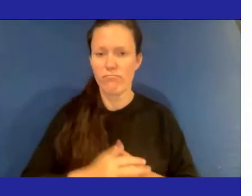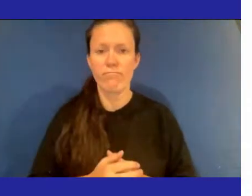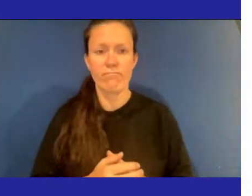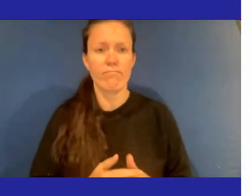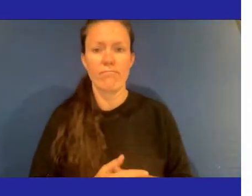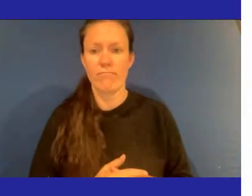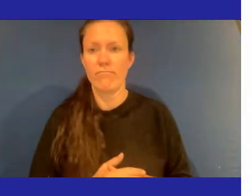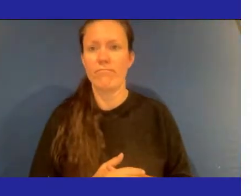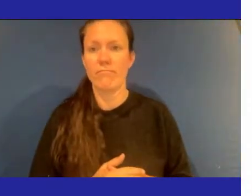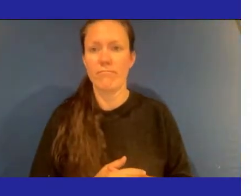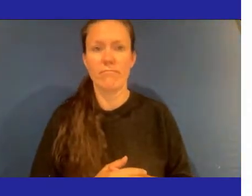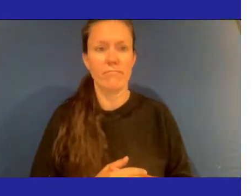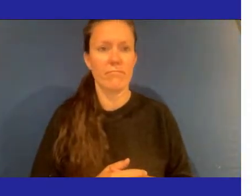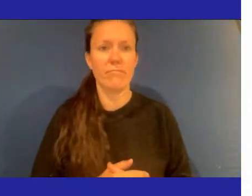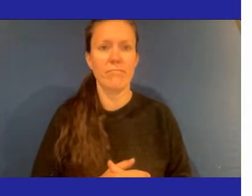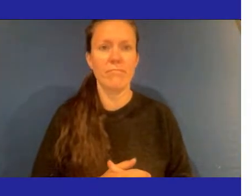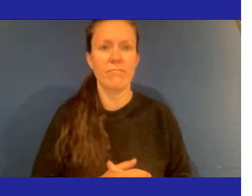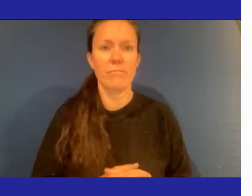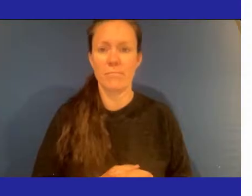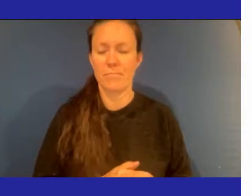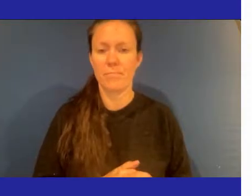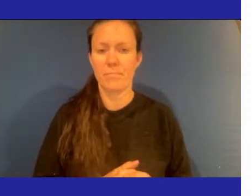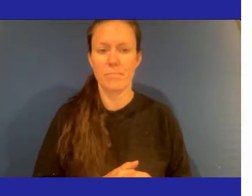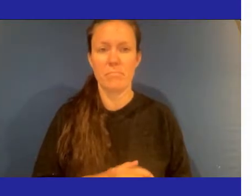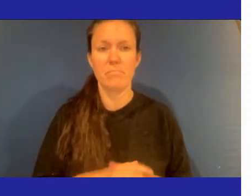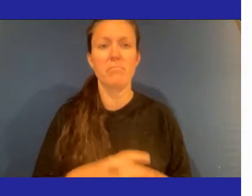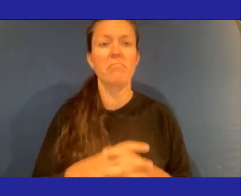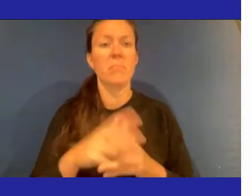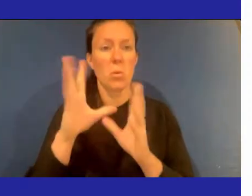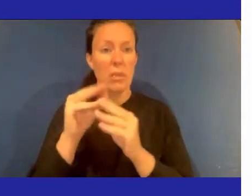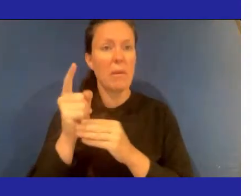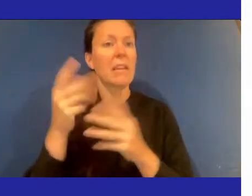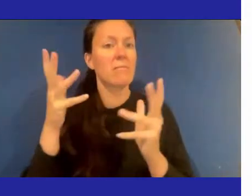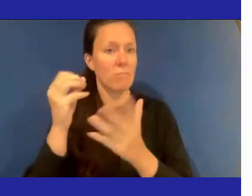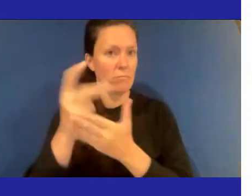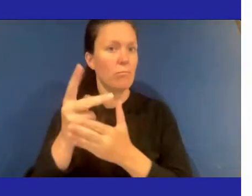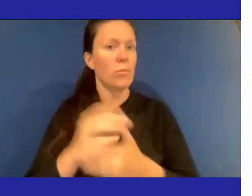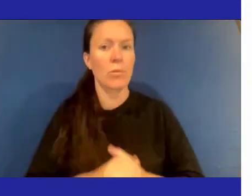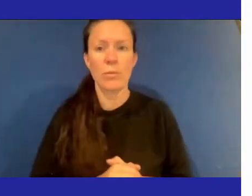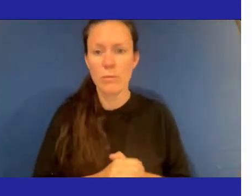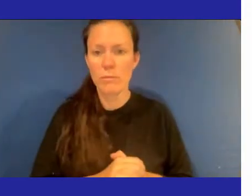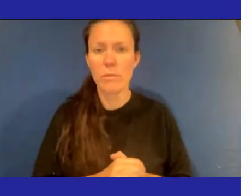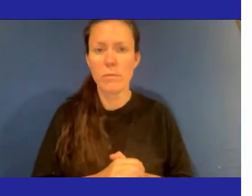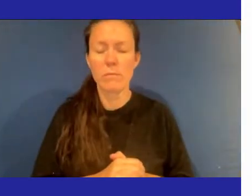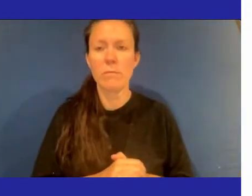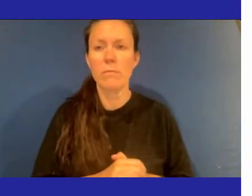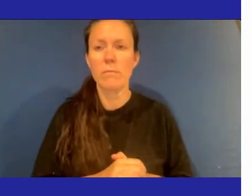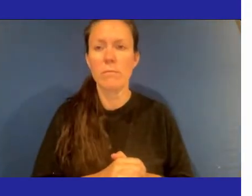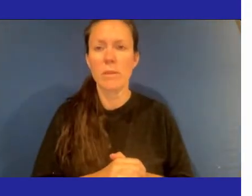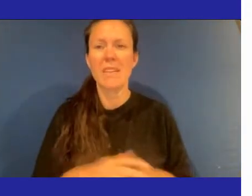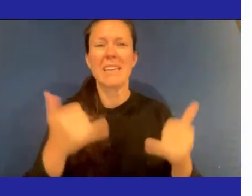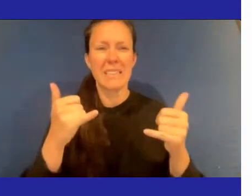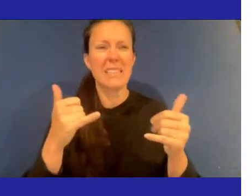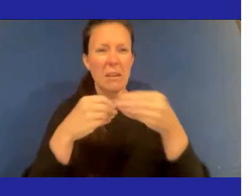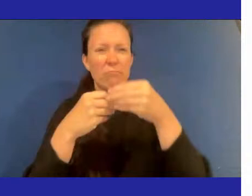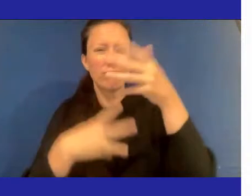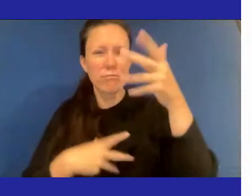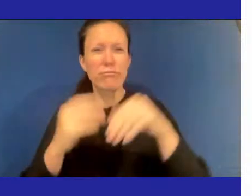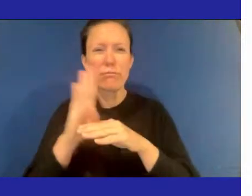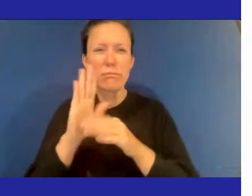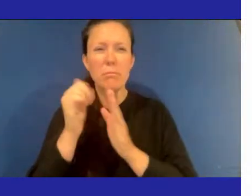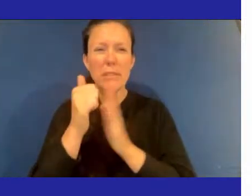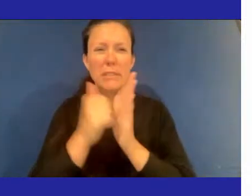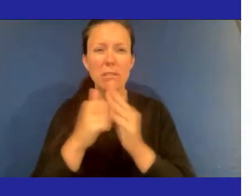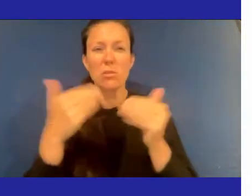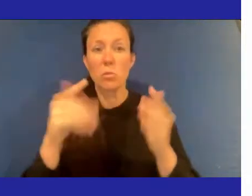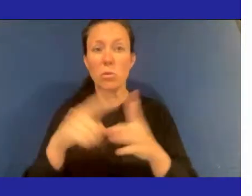Thank you. So minutes are approved. And we do have a very busy agenda today, so we'll get started right